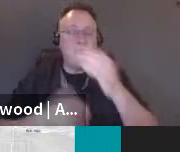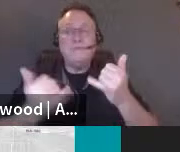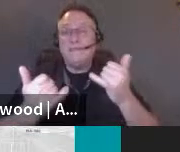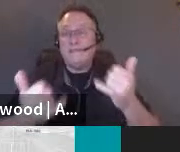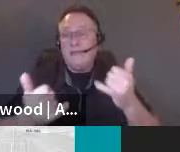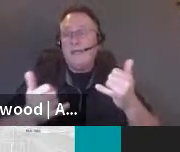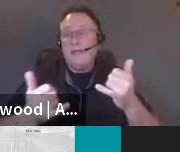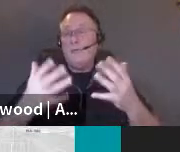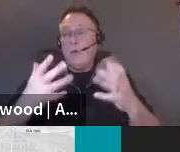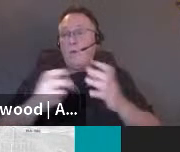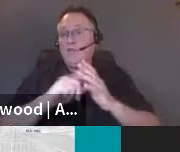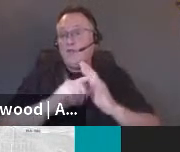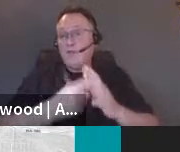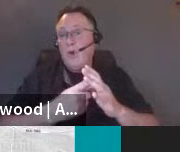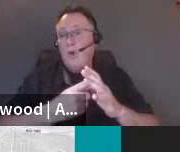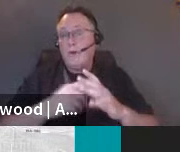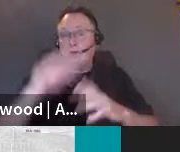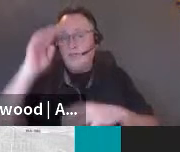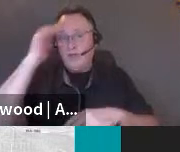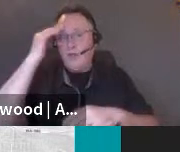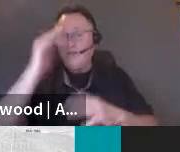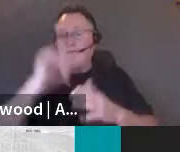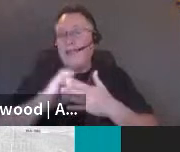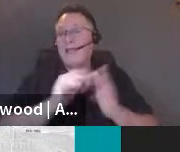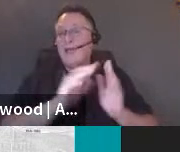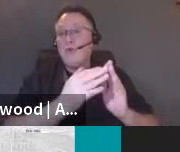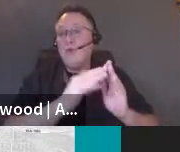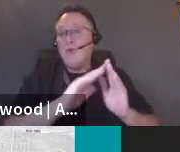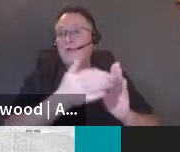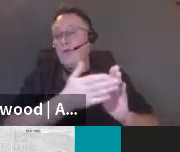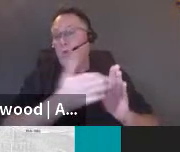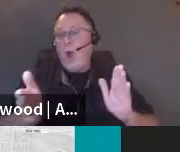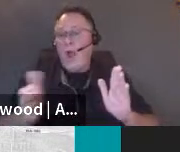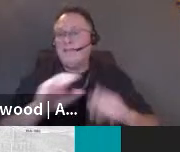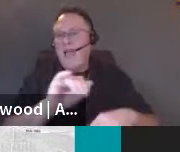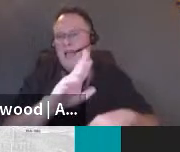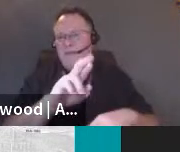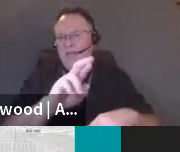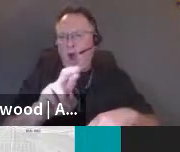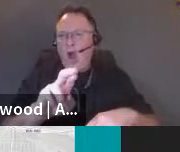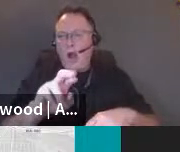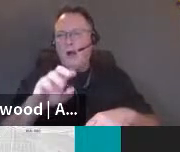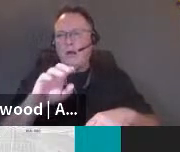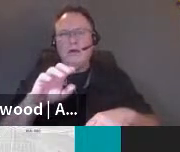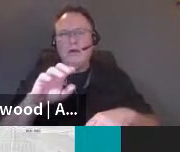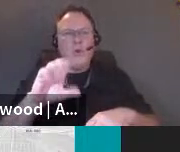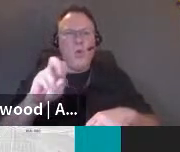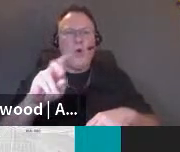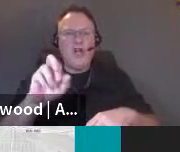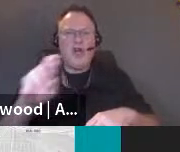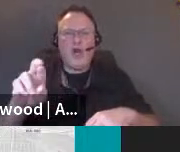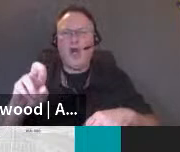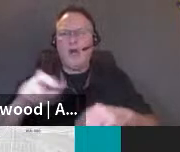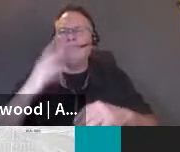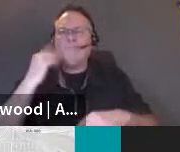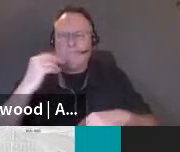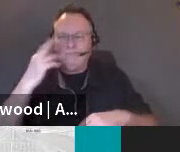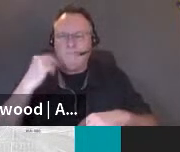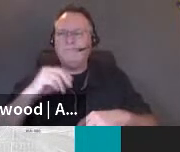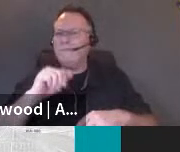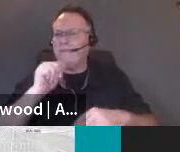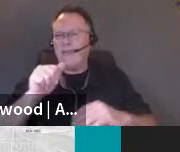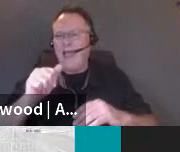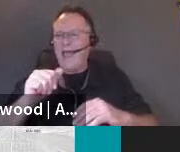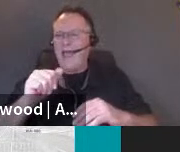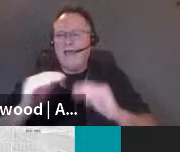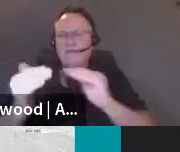want to start off by acknowledging that communities across IBR corridor have a history of experiencing inequalities, whether it was the